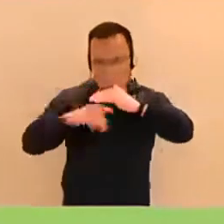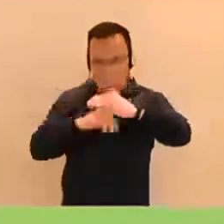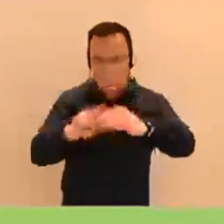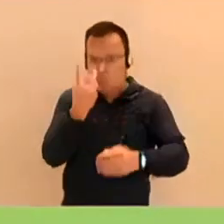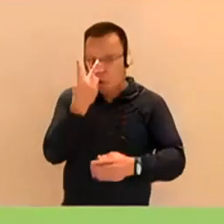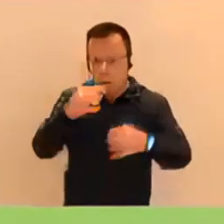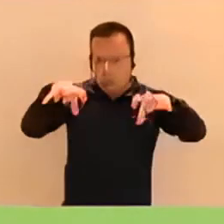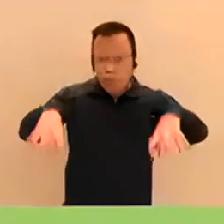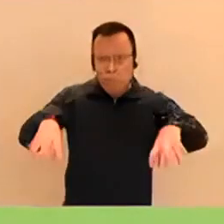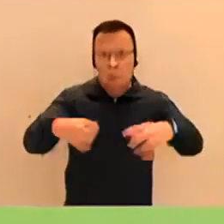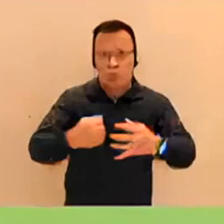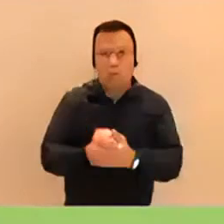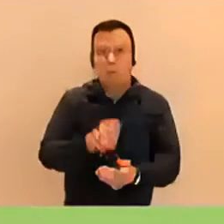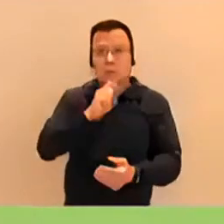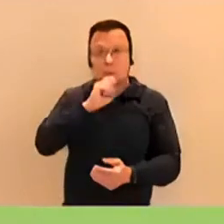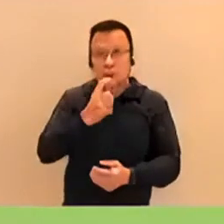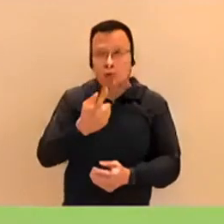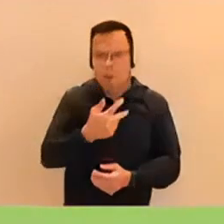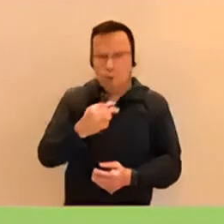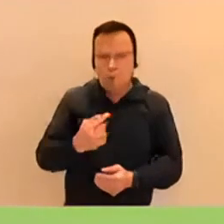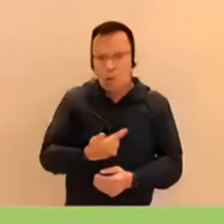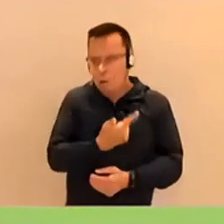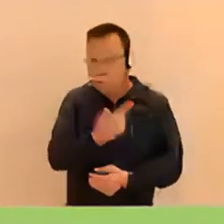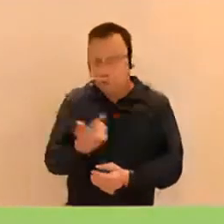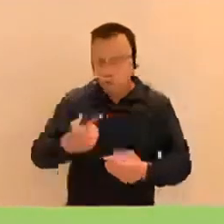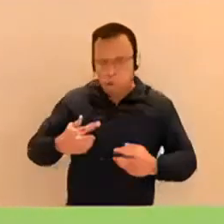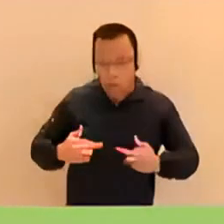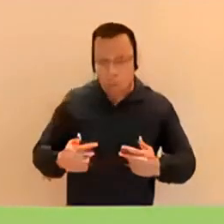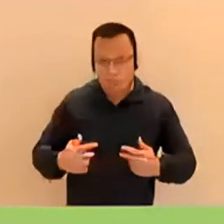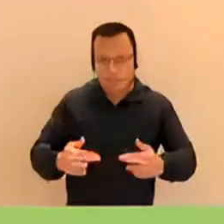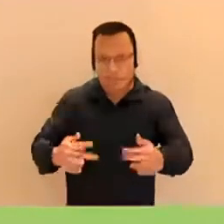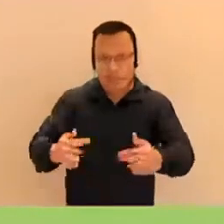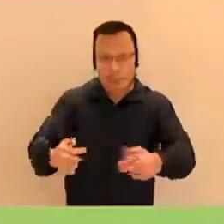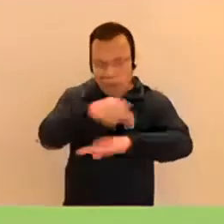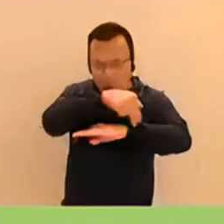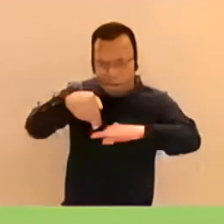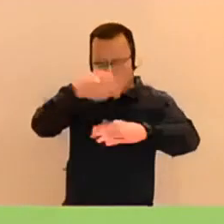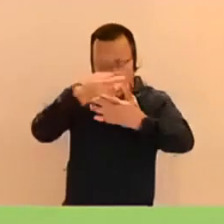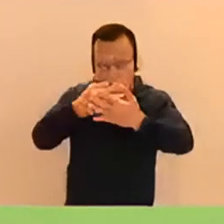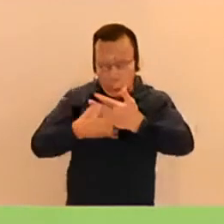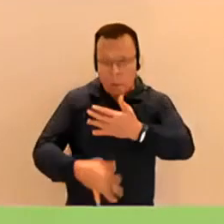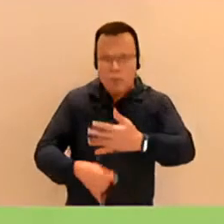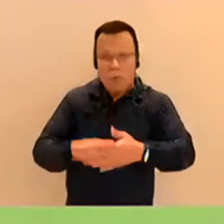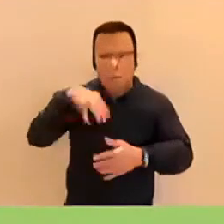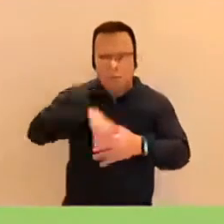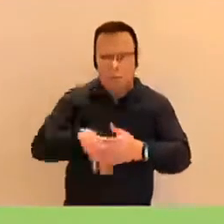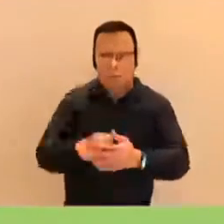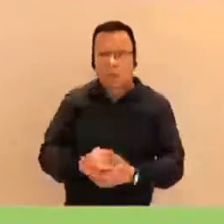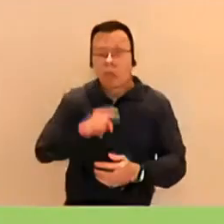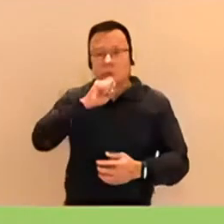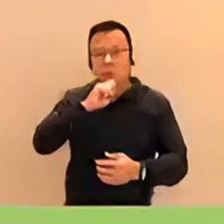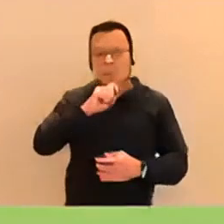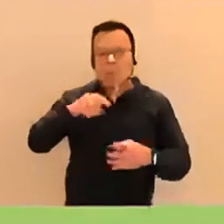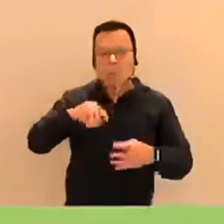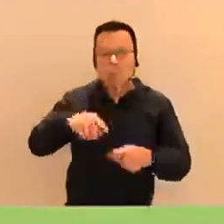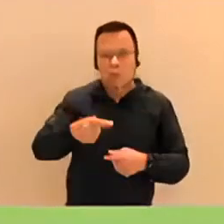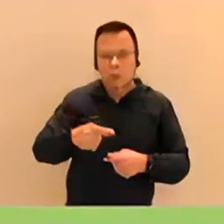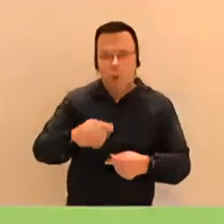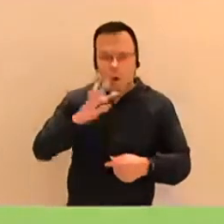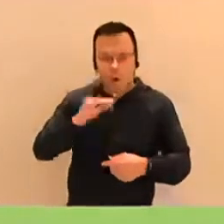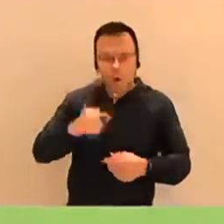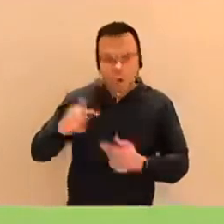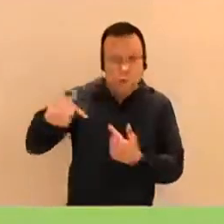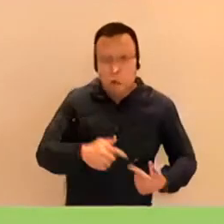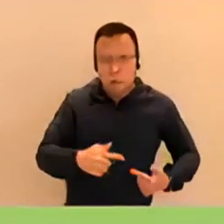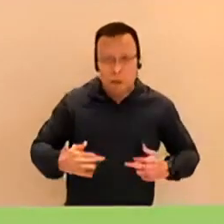of sustainable development strategies, now including sustainable planning and urban design strategy, a